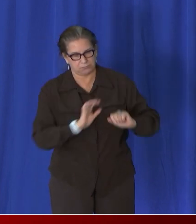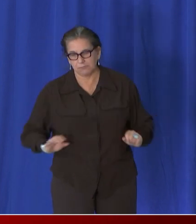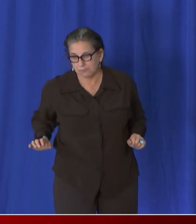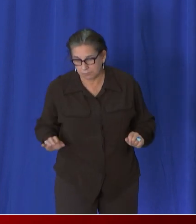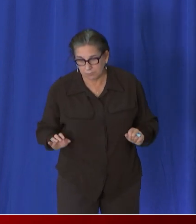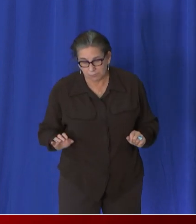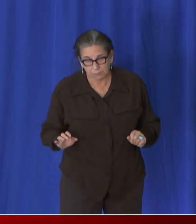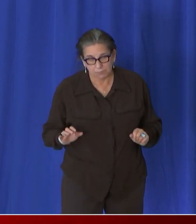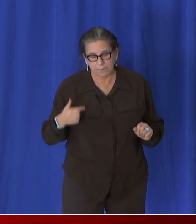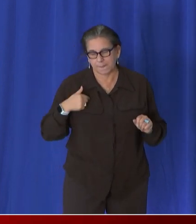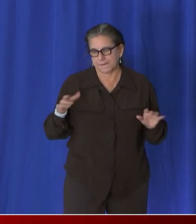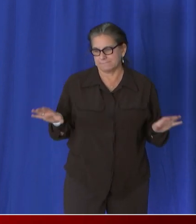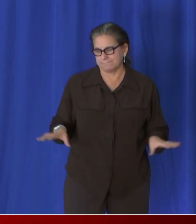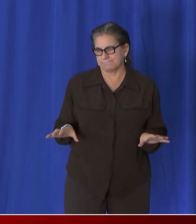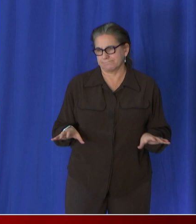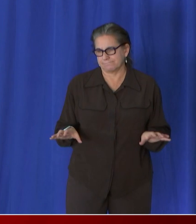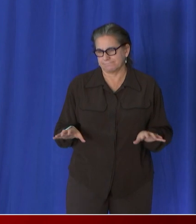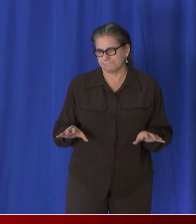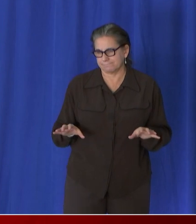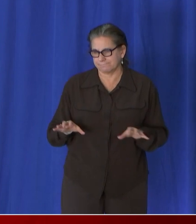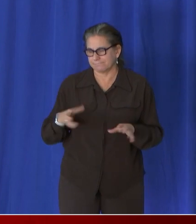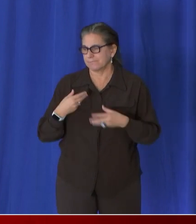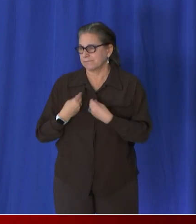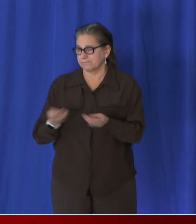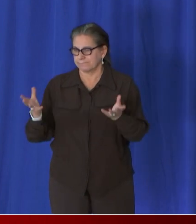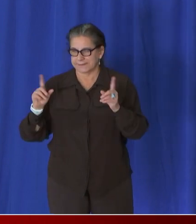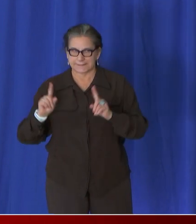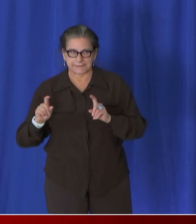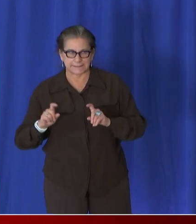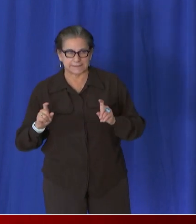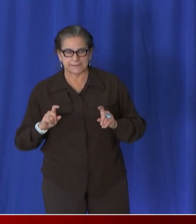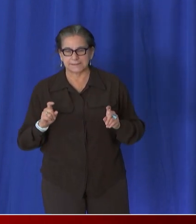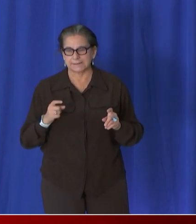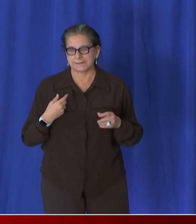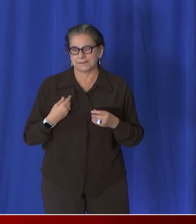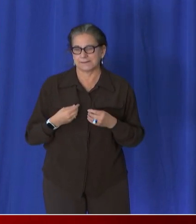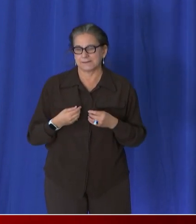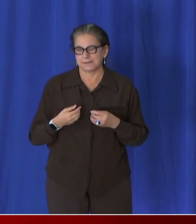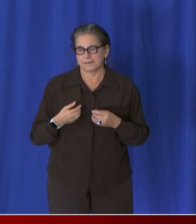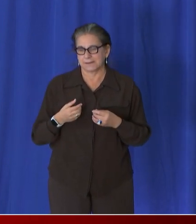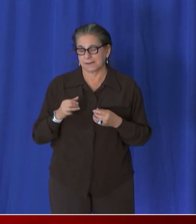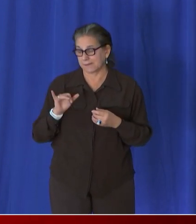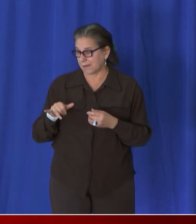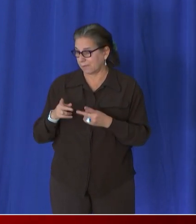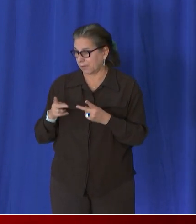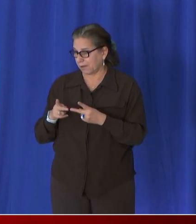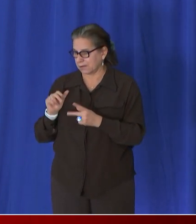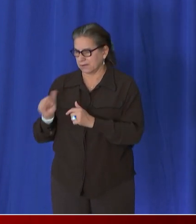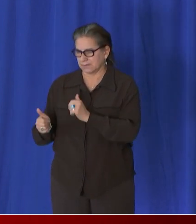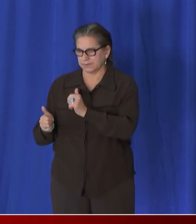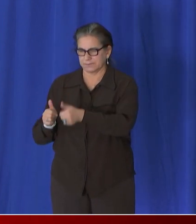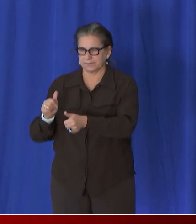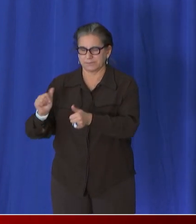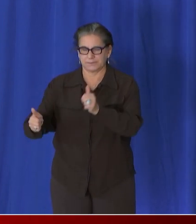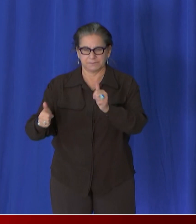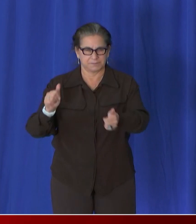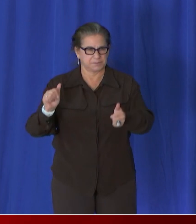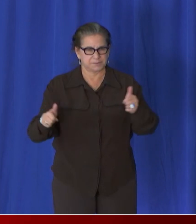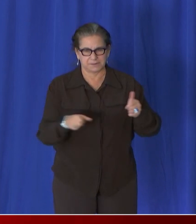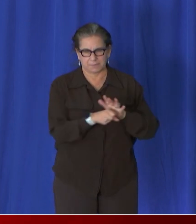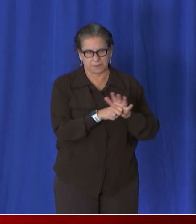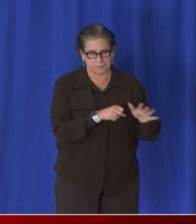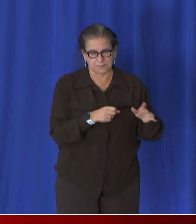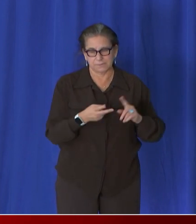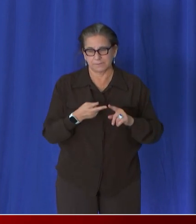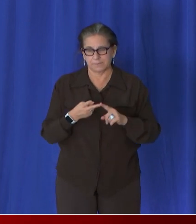capacity, which we are doing. We are in active discussions with our hospital providers to make sure